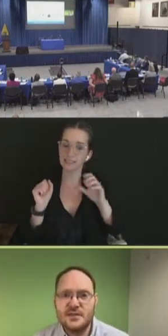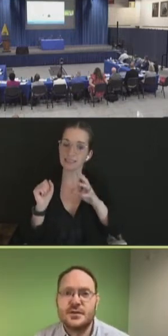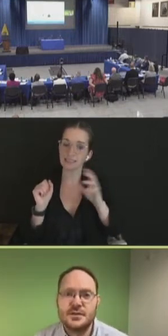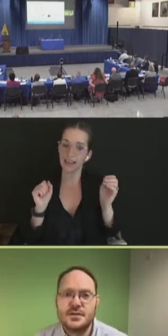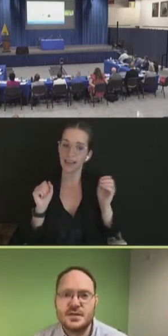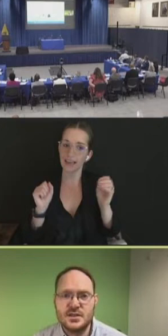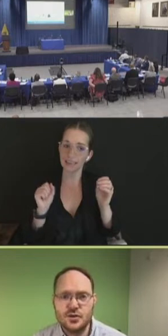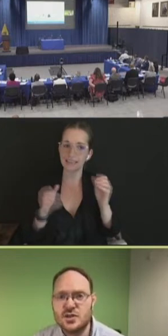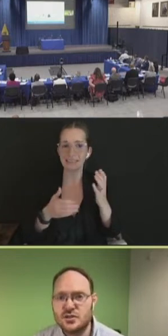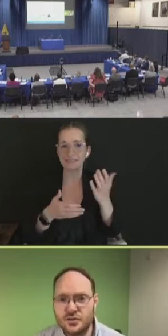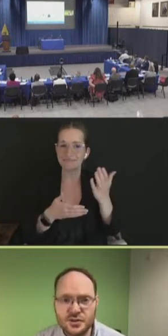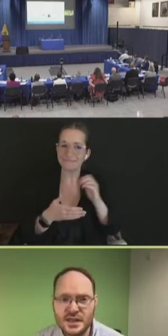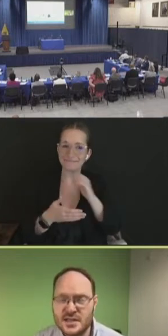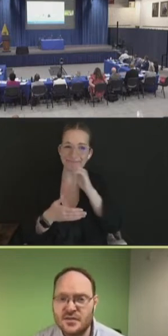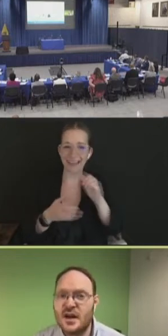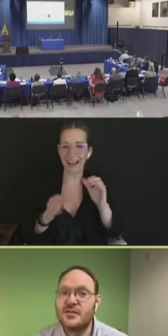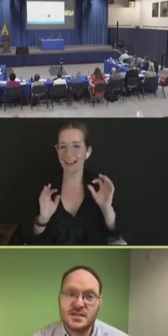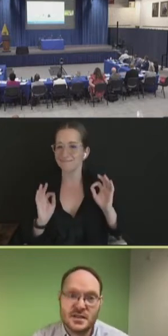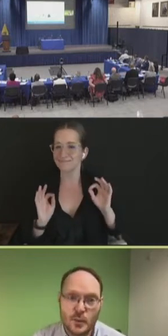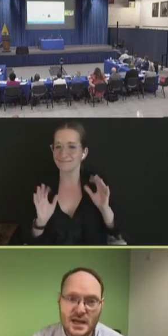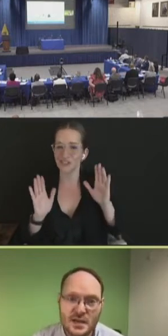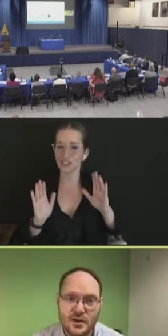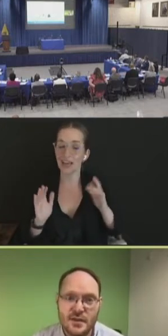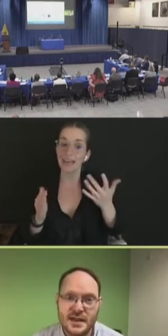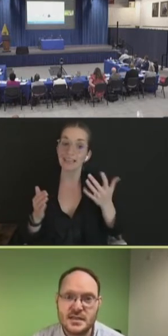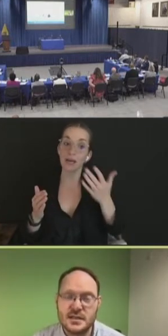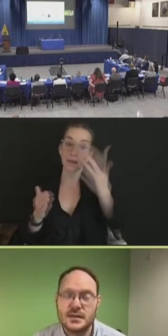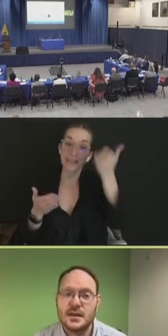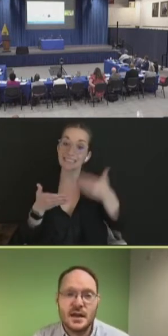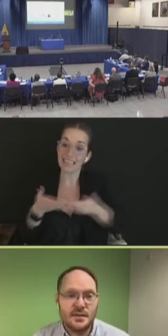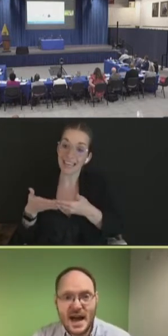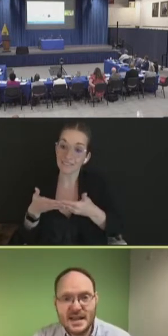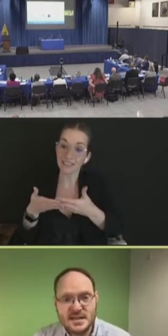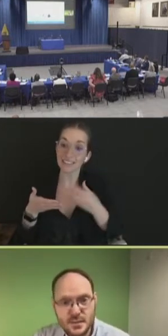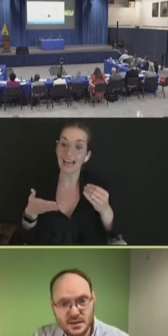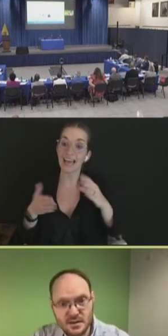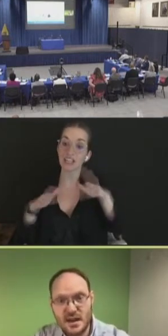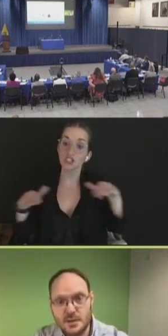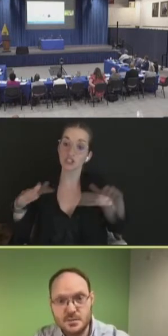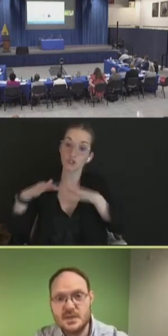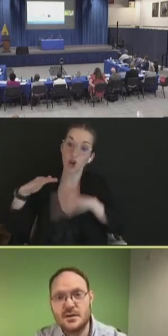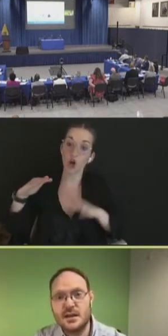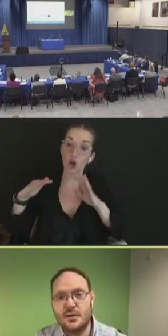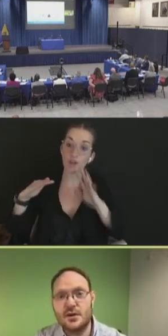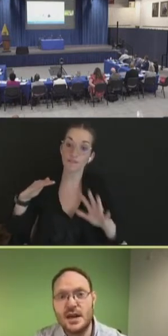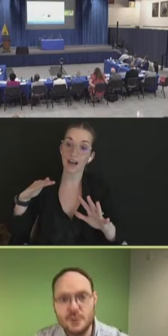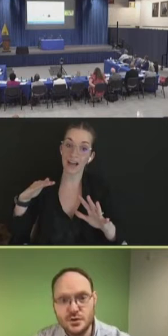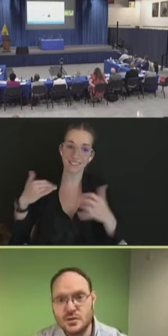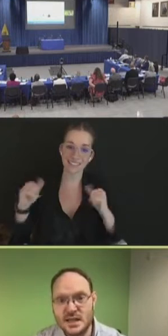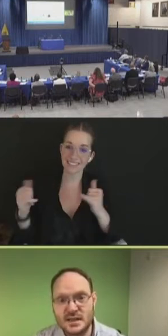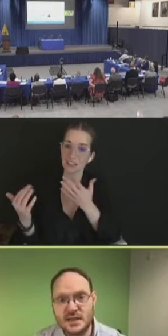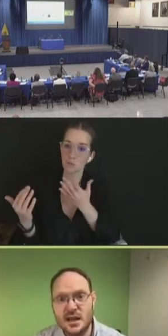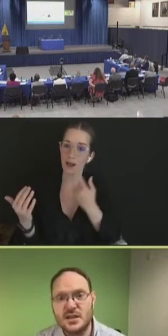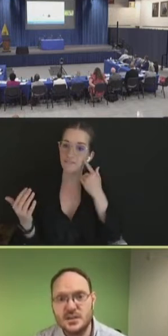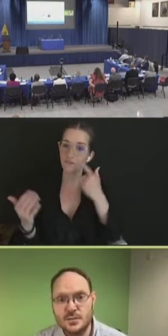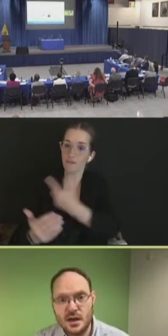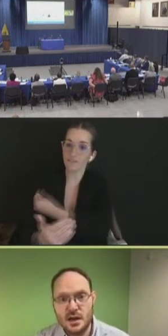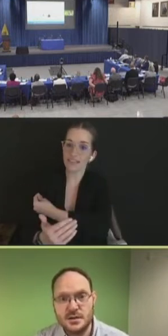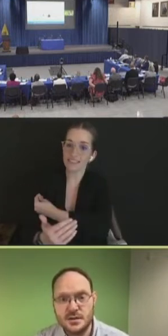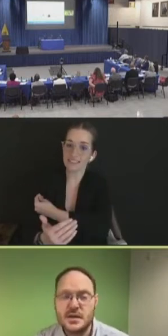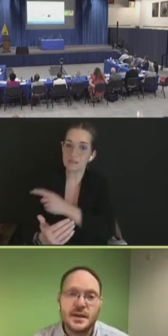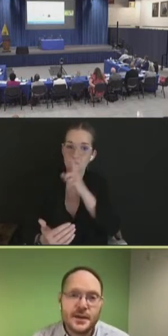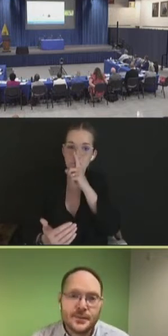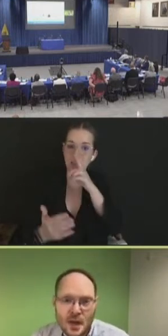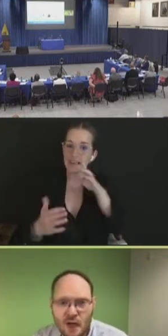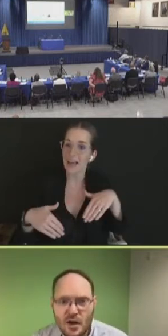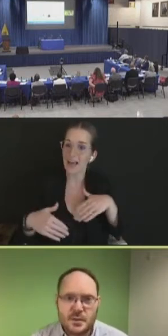that infants and young children under the age of 5 are still waiting for a vaccine that hasn't been developed specifically for them using that technology